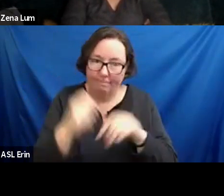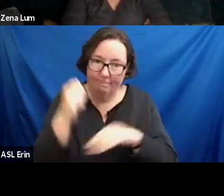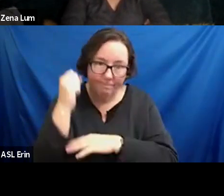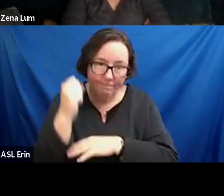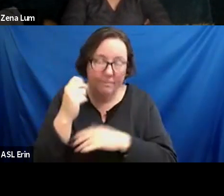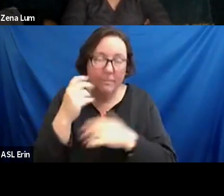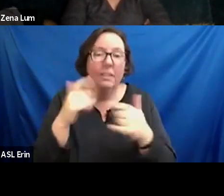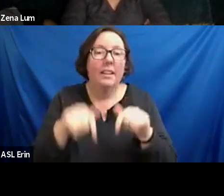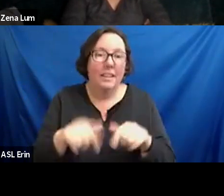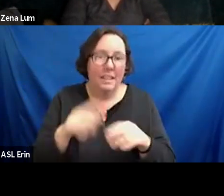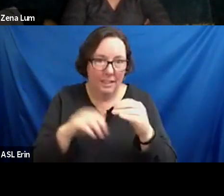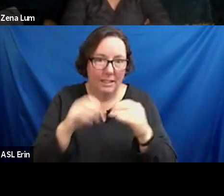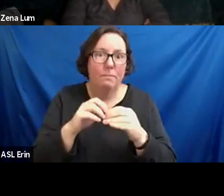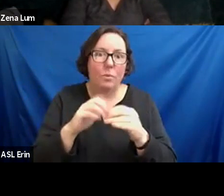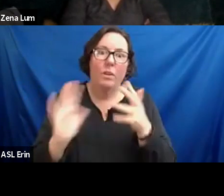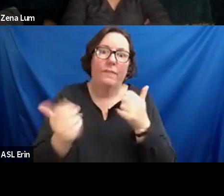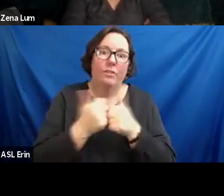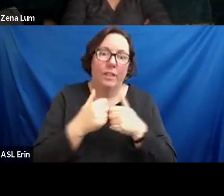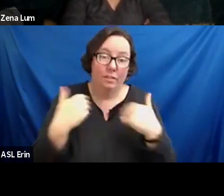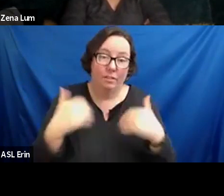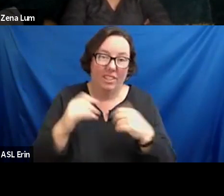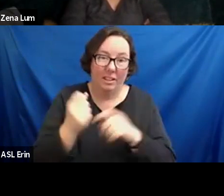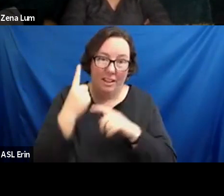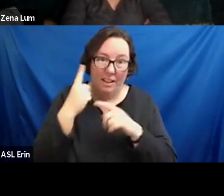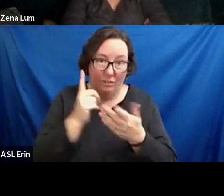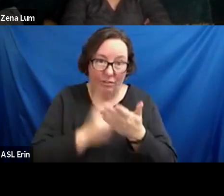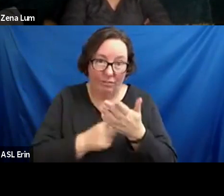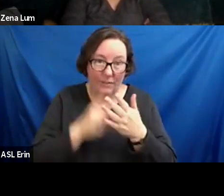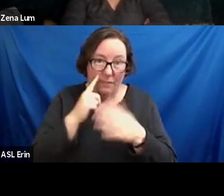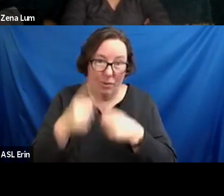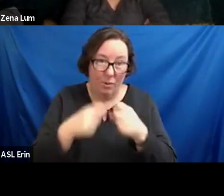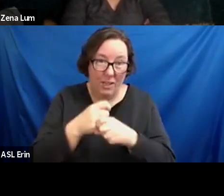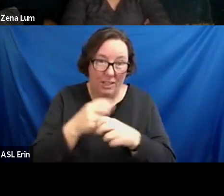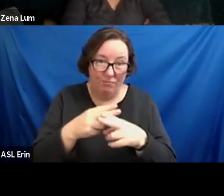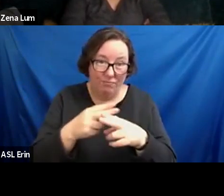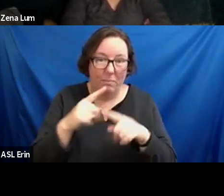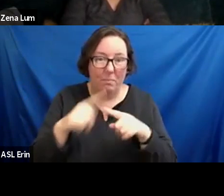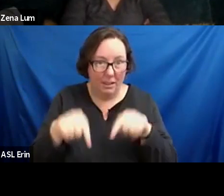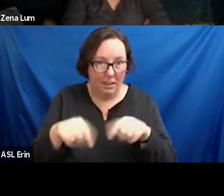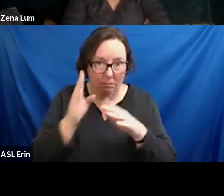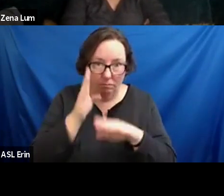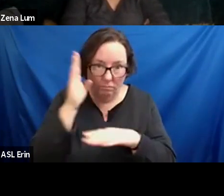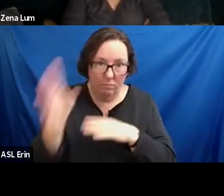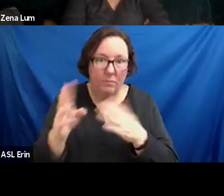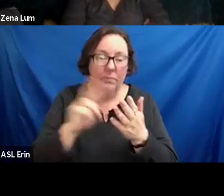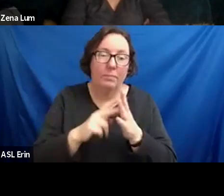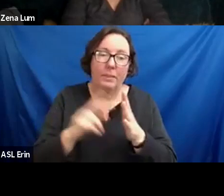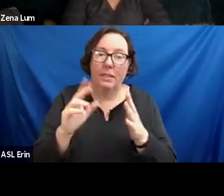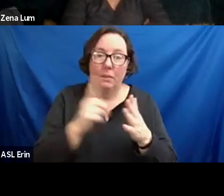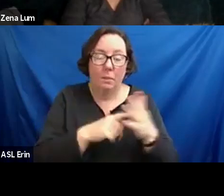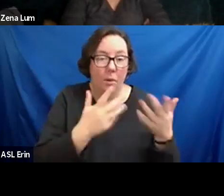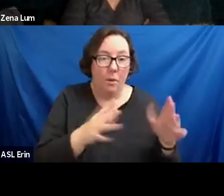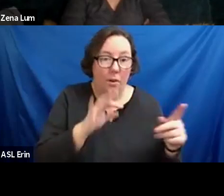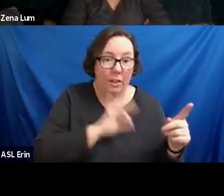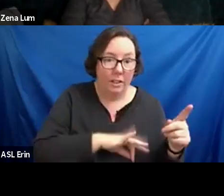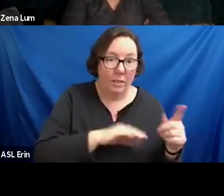ambitious. So anything that we've already accomplished, I'd love for the